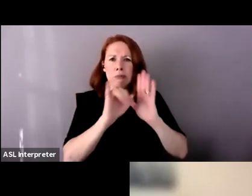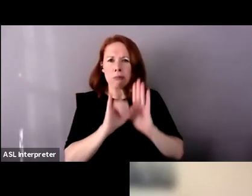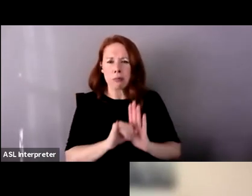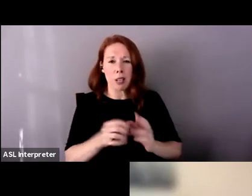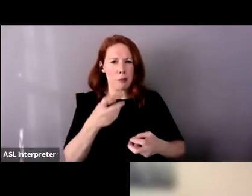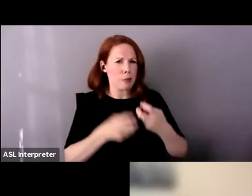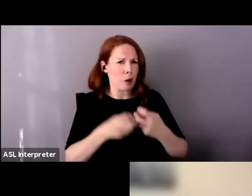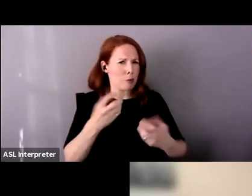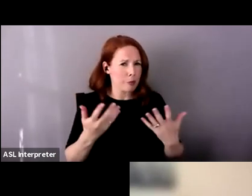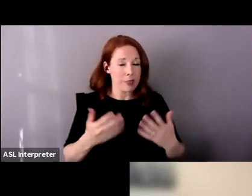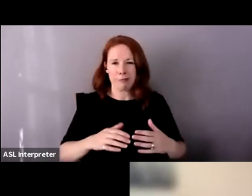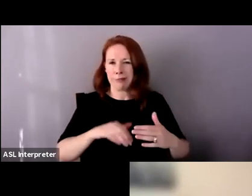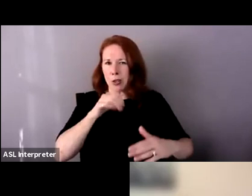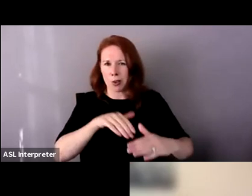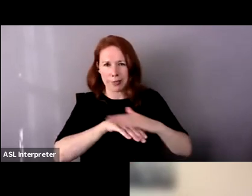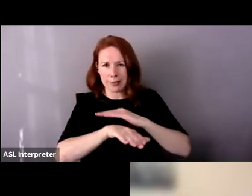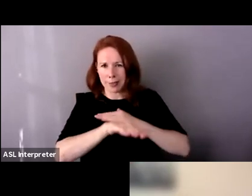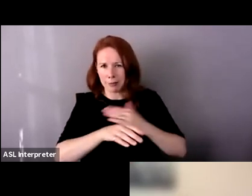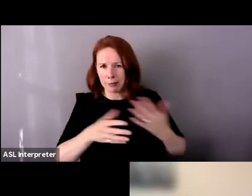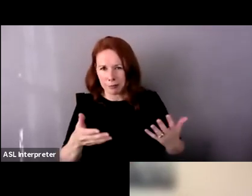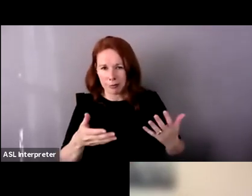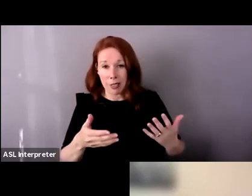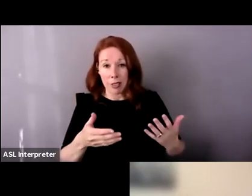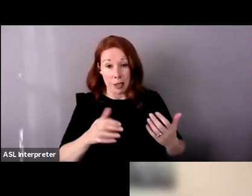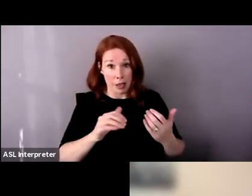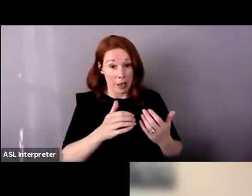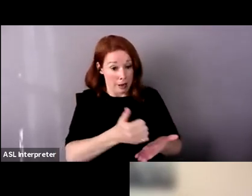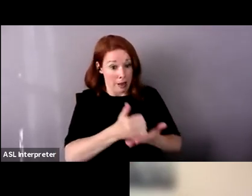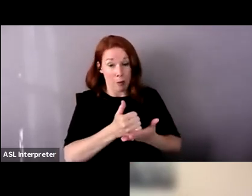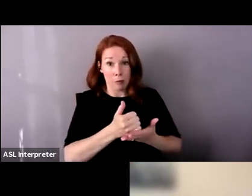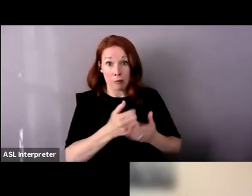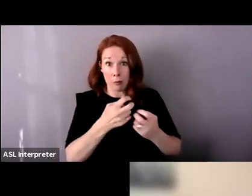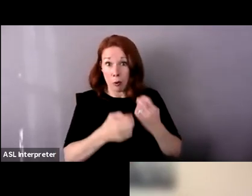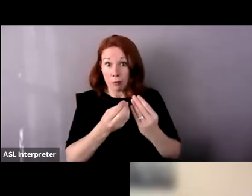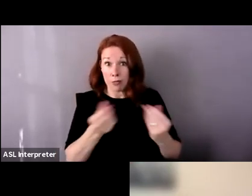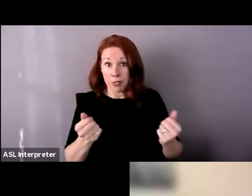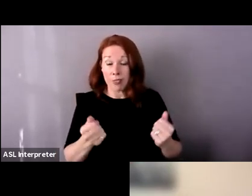that were an issue, but also to help us think about how to solve them. And one of the